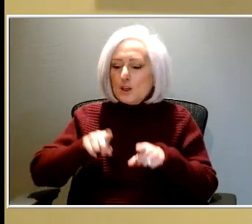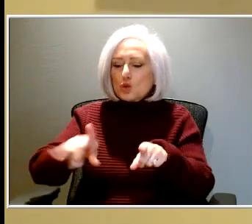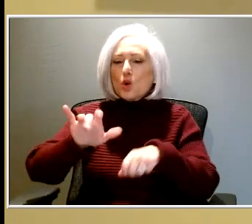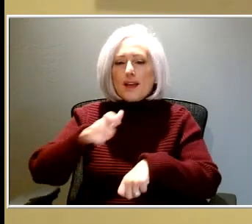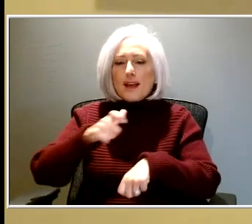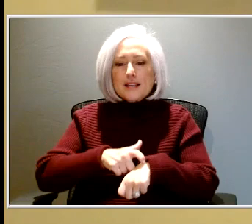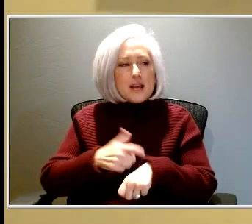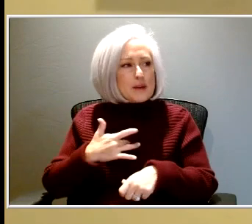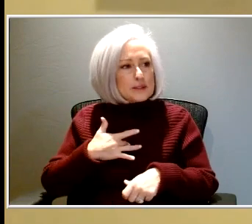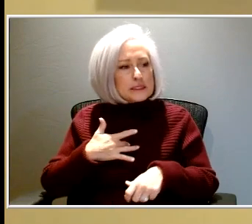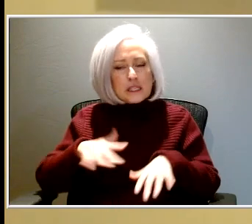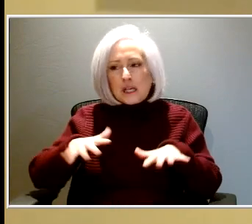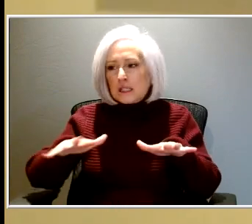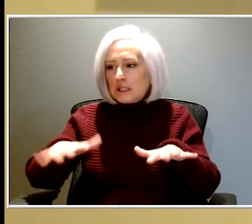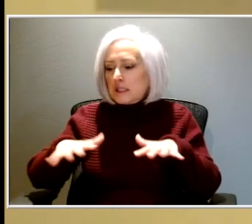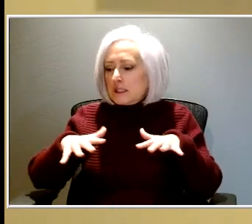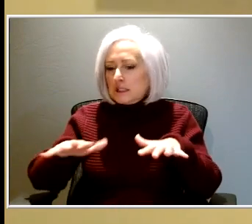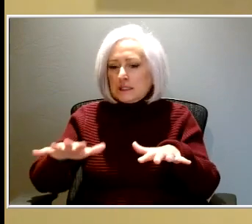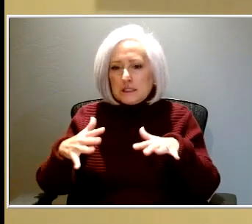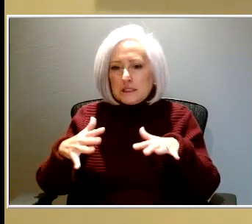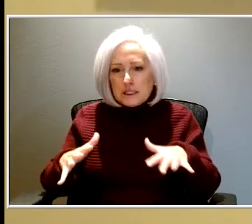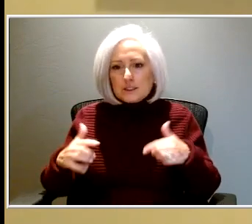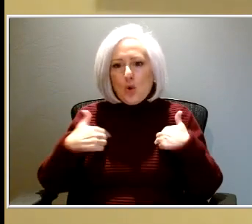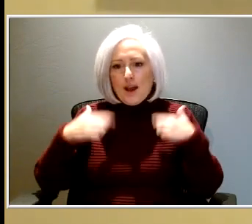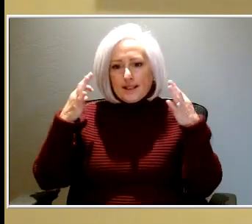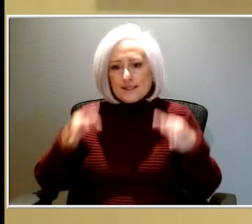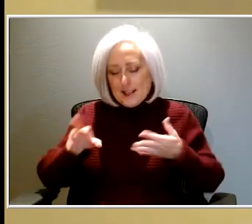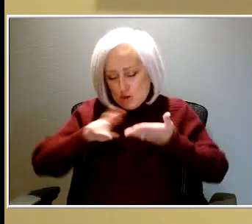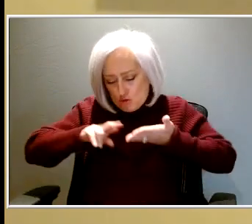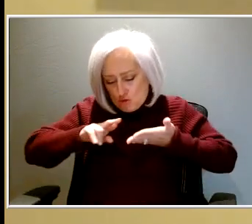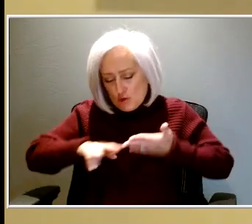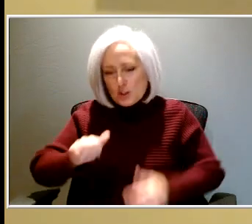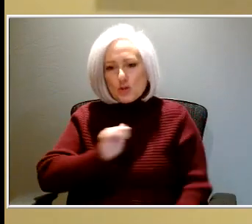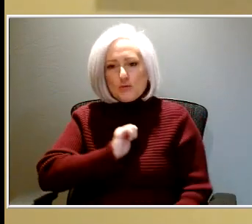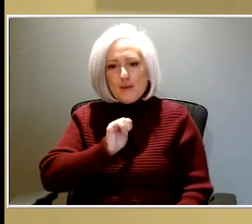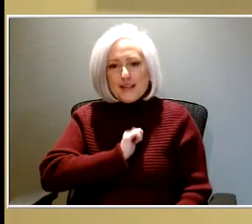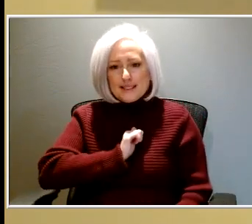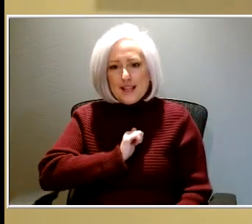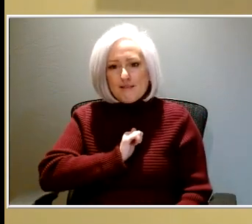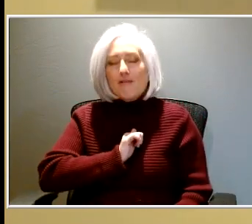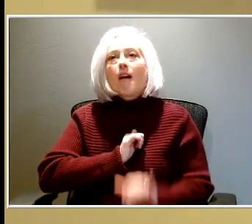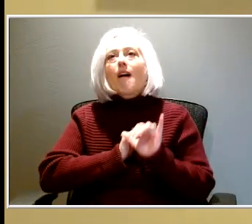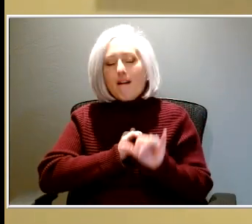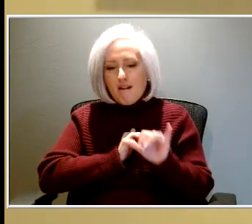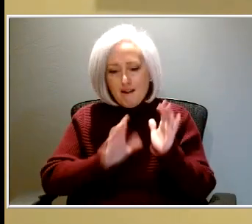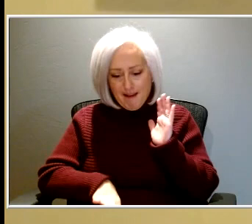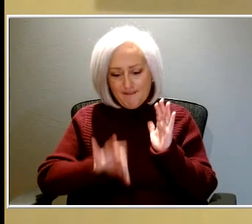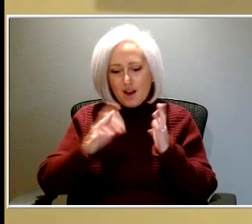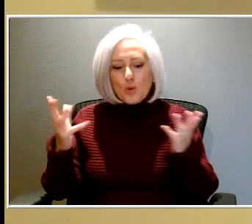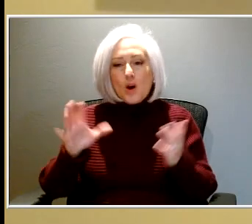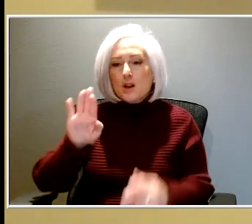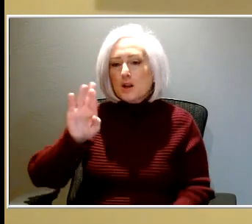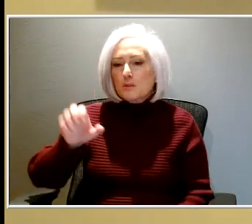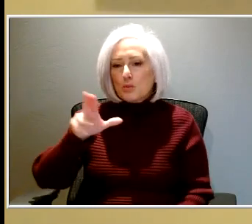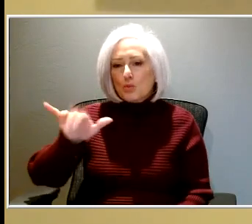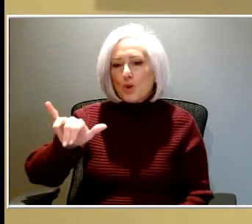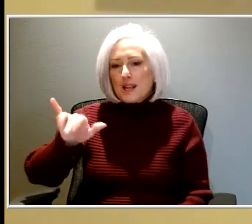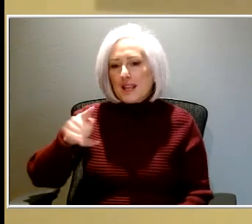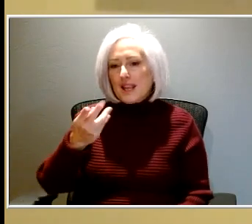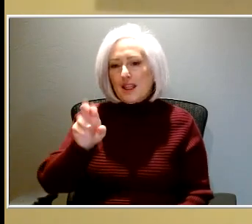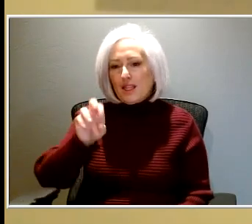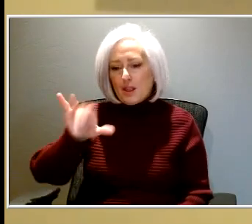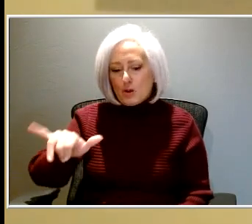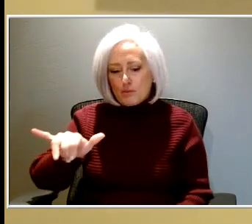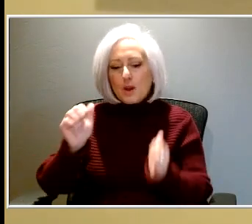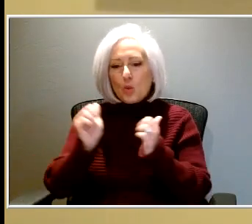grew anxious and did my own research. And of course, I discovered brachytherapy and Dr. Chen. And